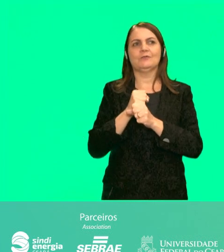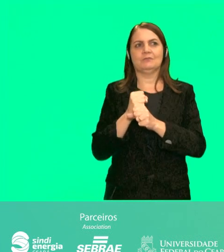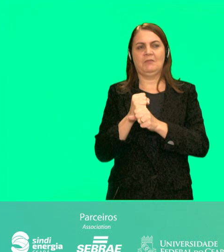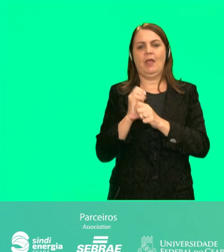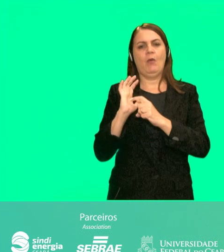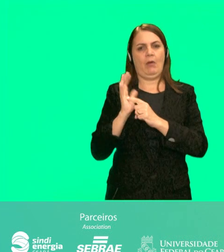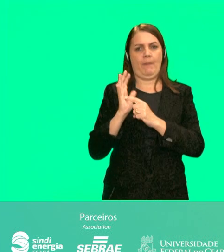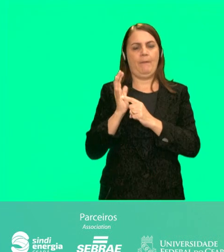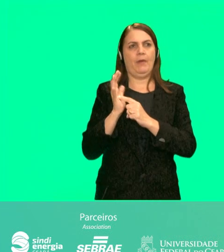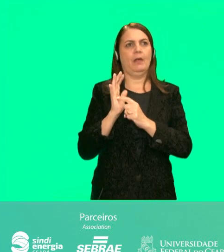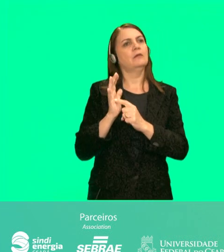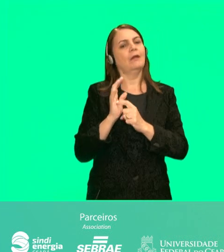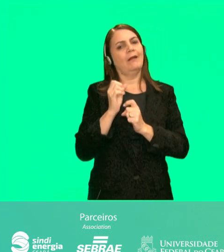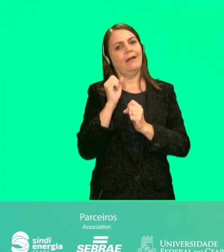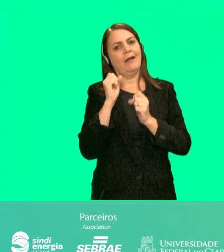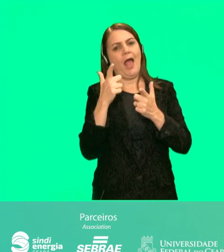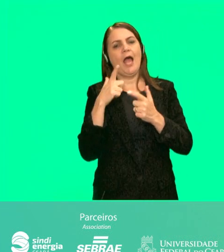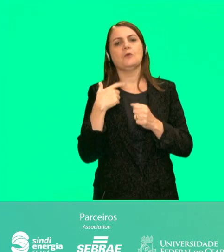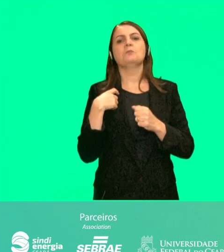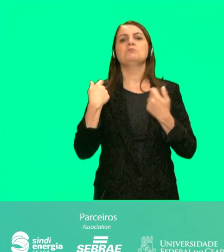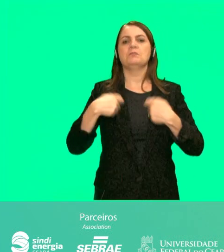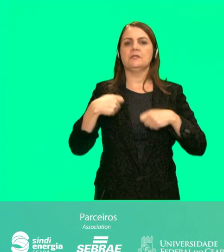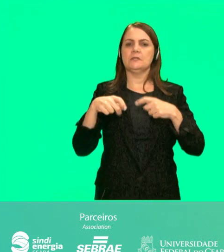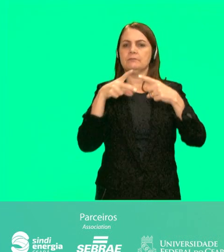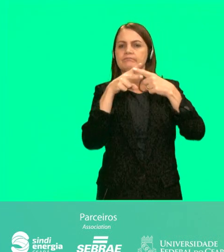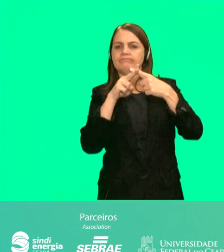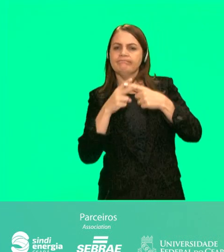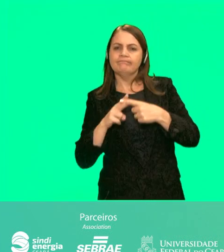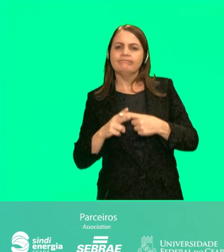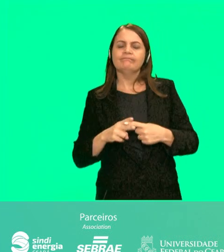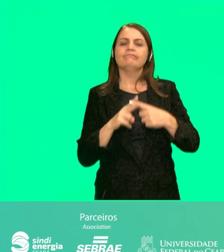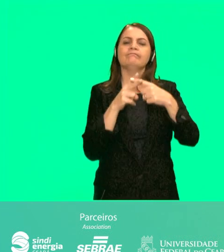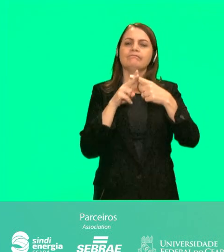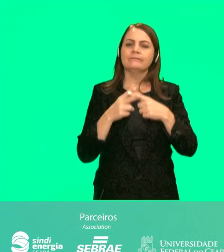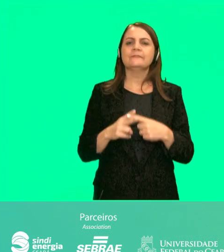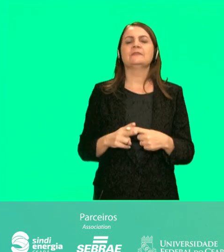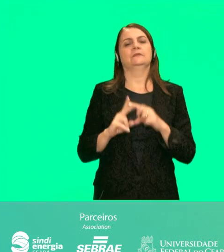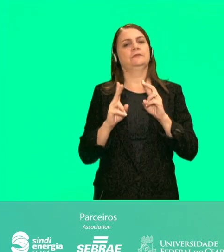we have 30 years of